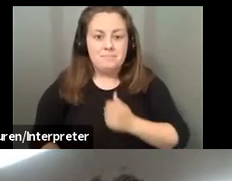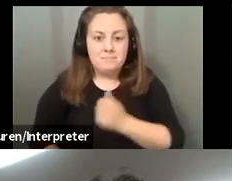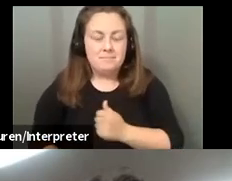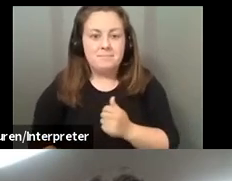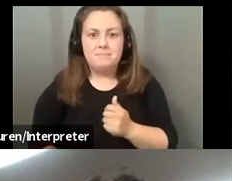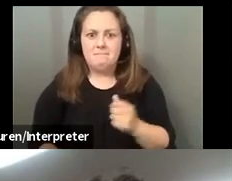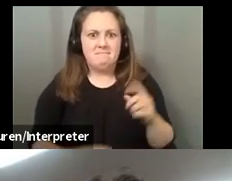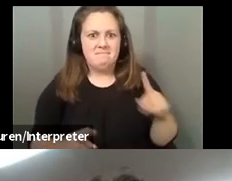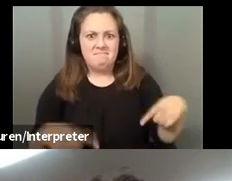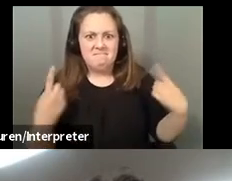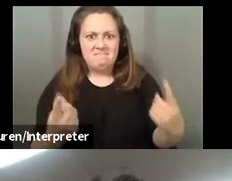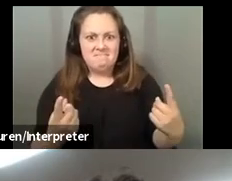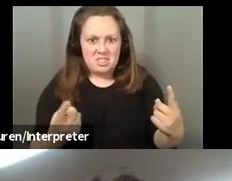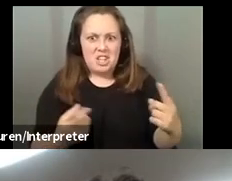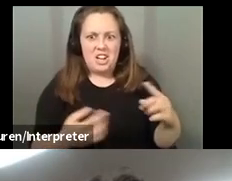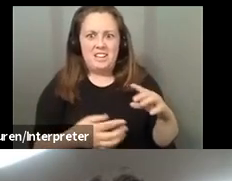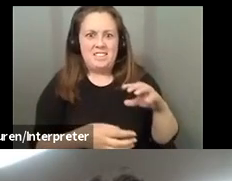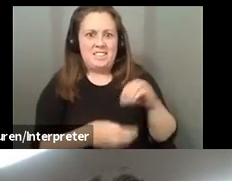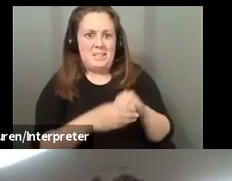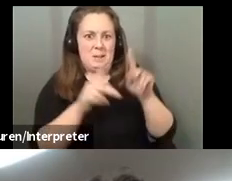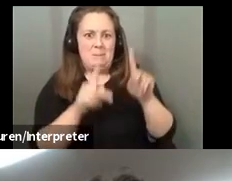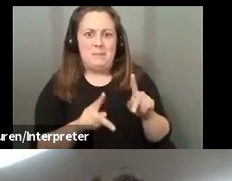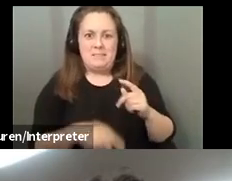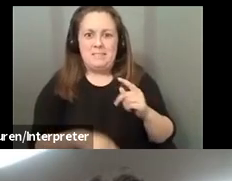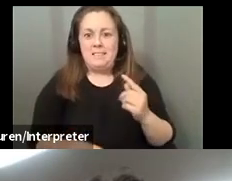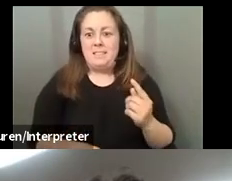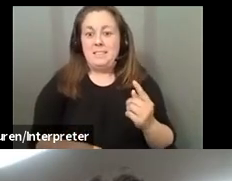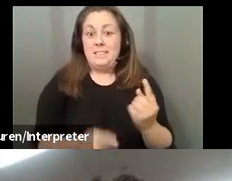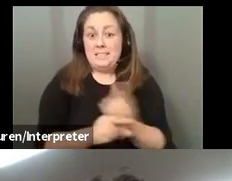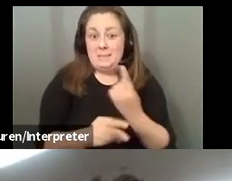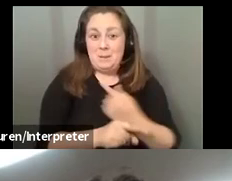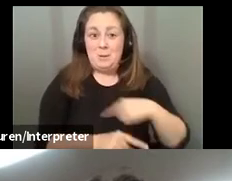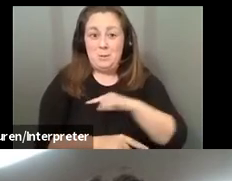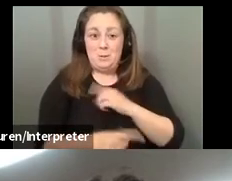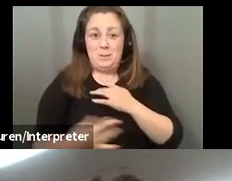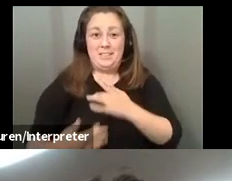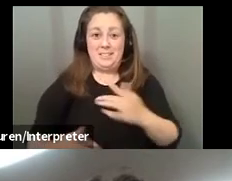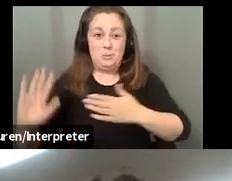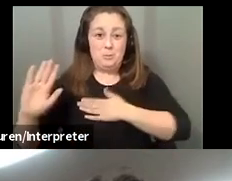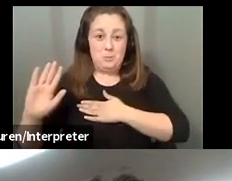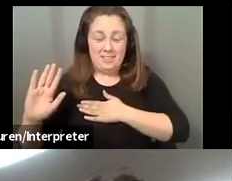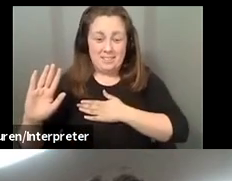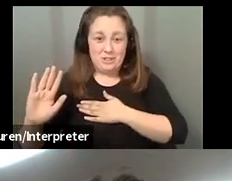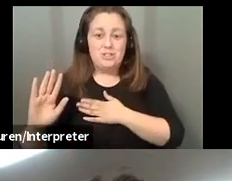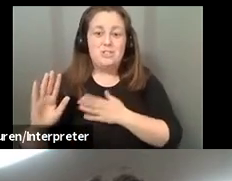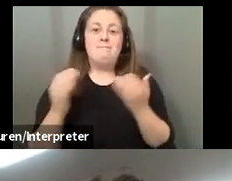been so long since we've been in person that we forgot that we typically do a Pledge of Allegiance to start the meeting. We're going to do